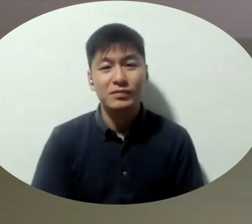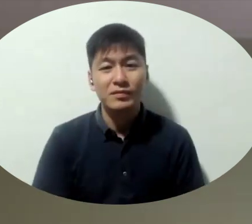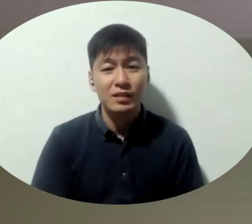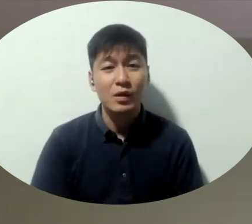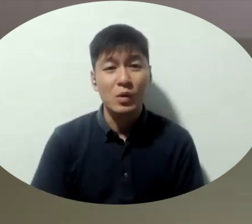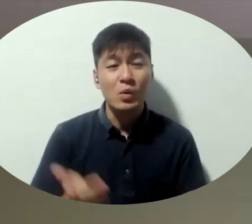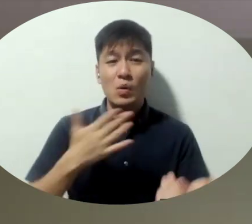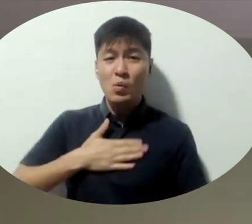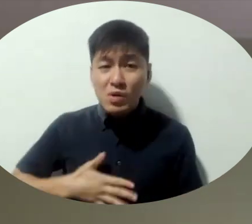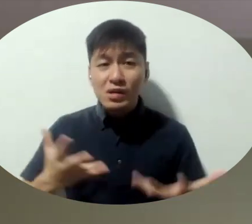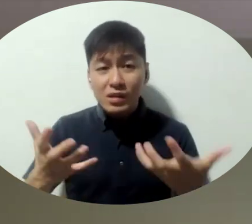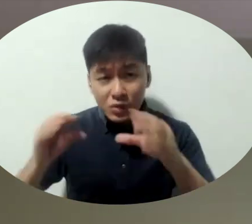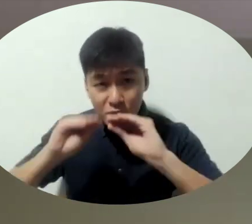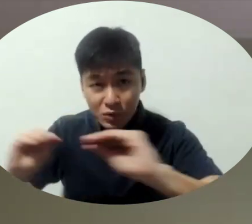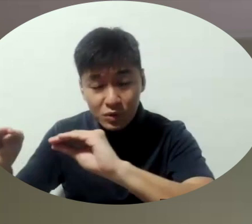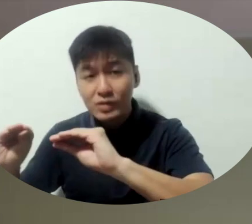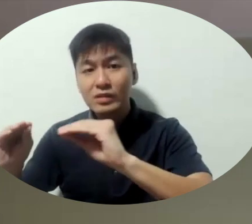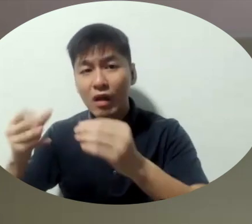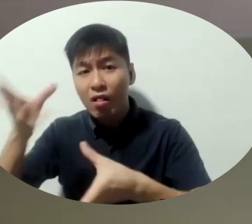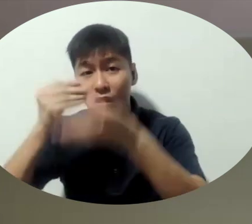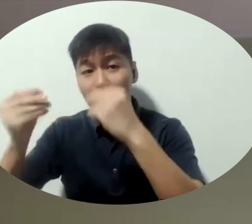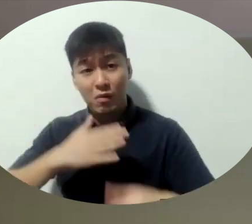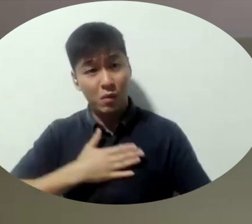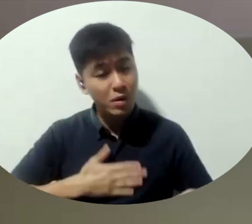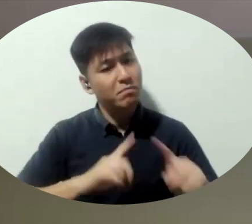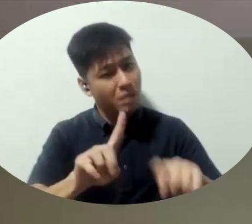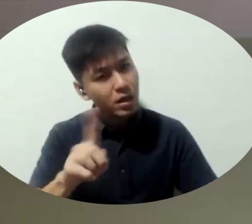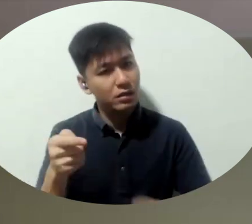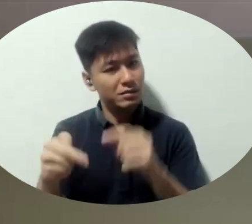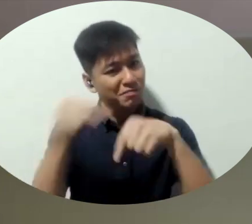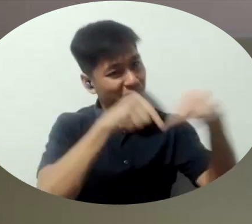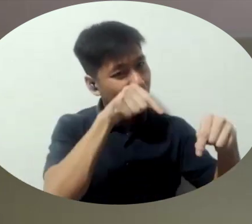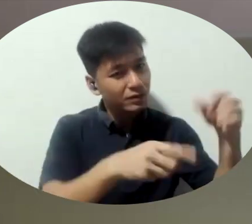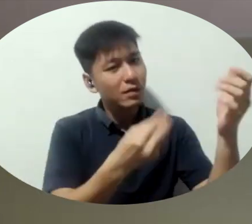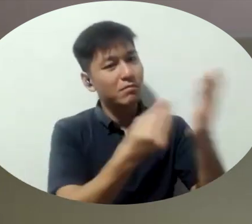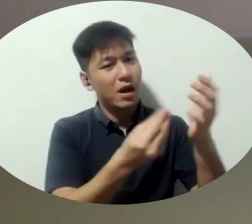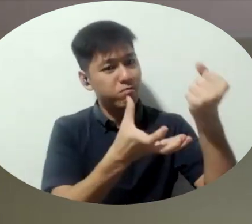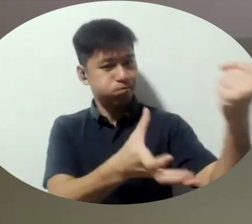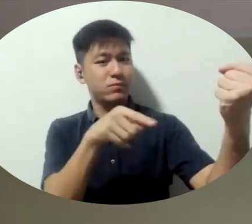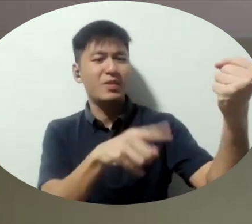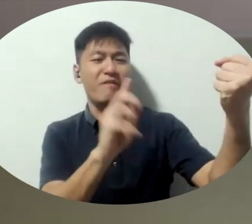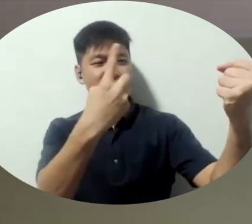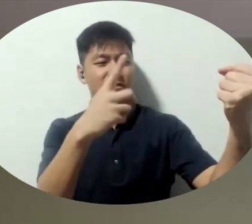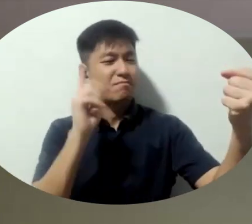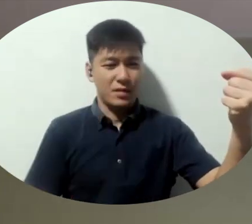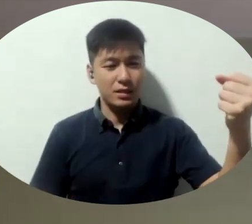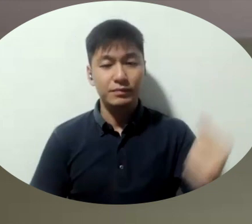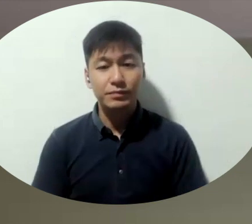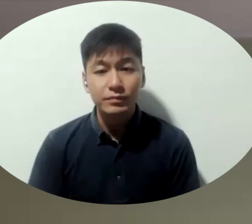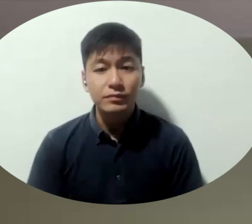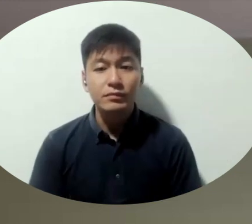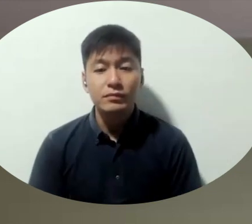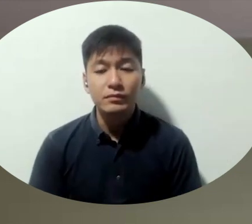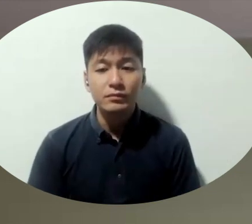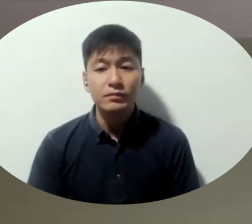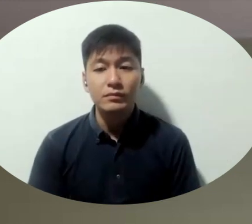actually also brings up just the sheer numbers, the fact that when care partnering brings and pulls out an entire population at this level, regardless of the